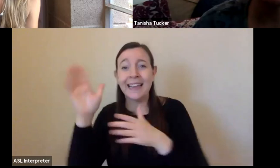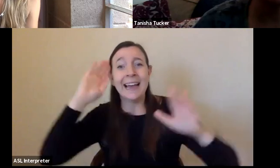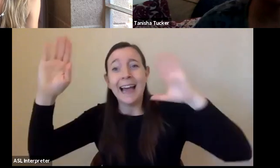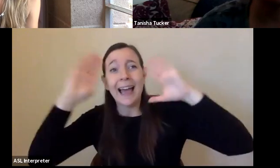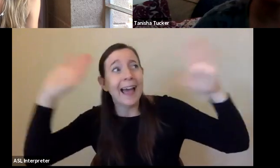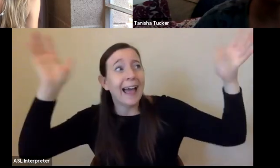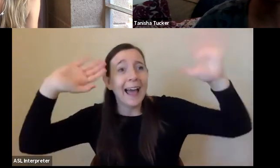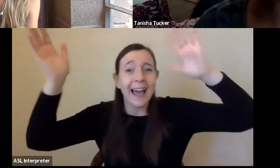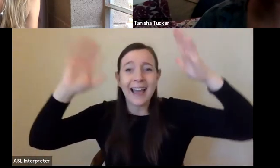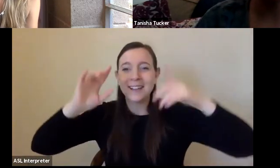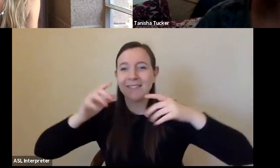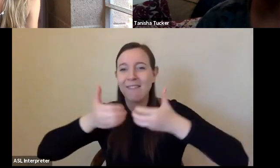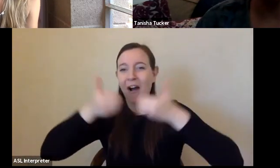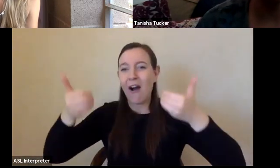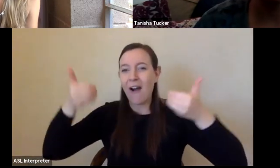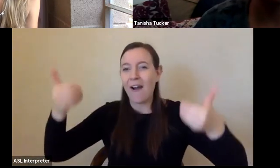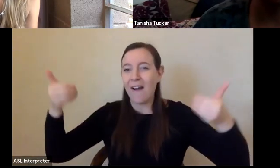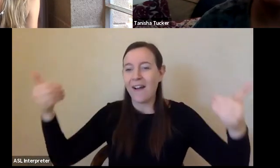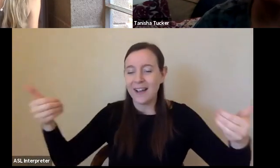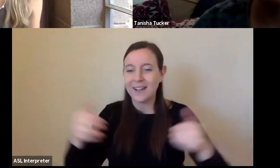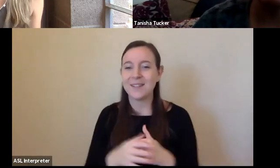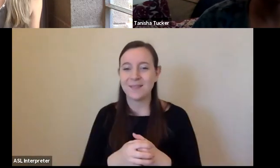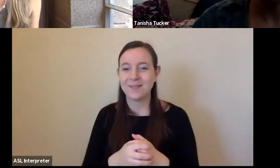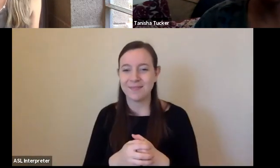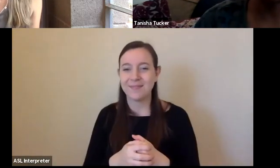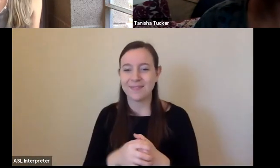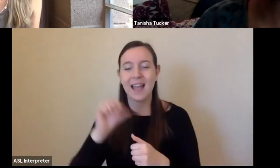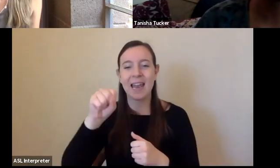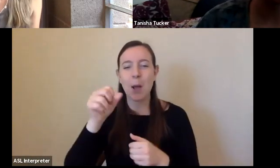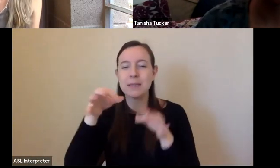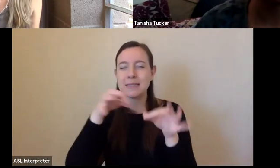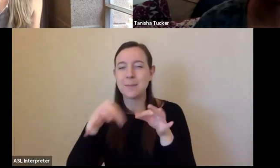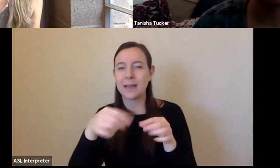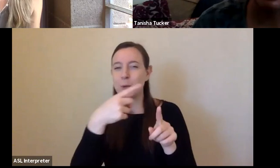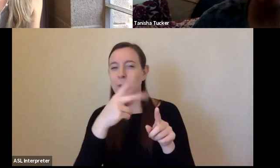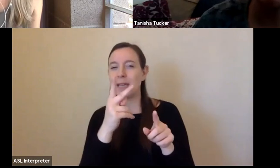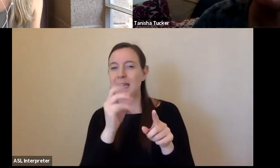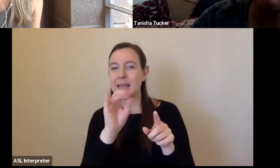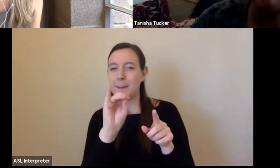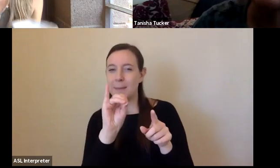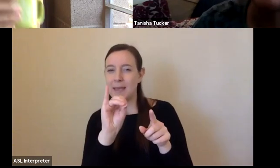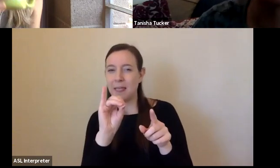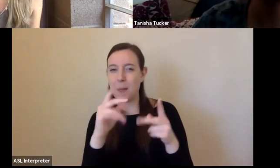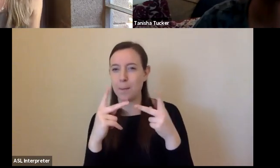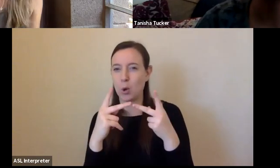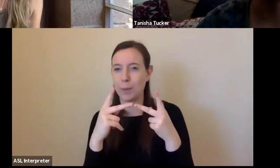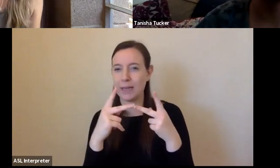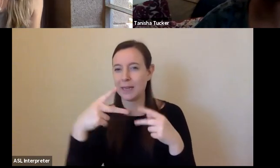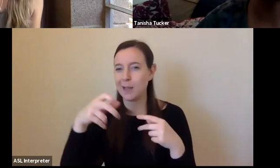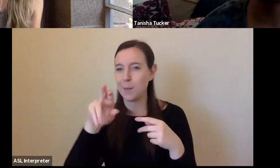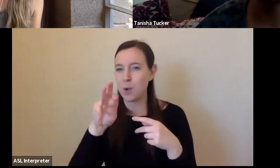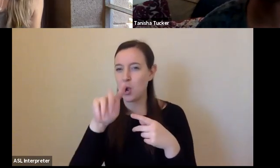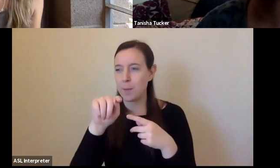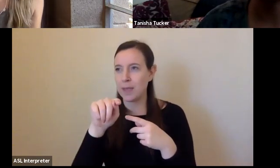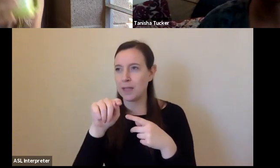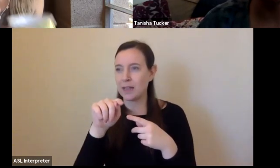I was telling Kimi this permit that, the permit this year did say, and I think they know because we have such large gatherings out there. They're like,